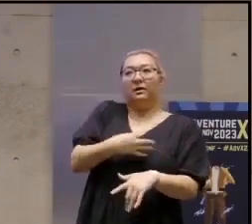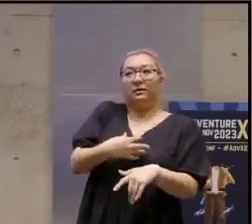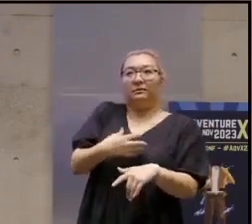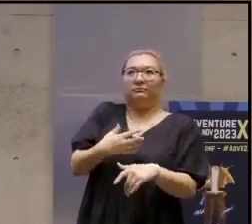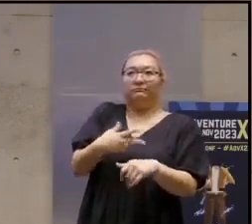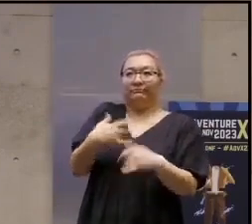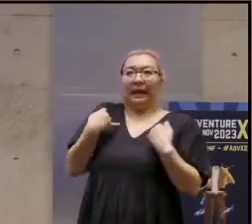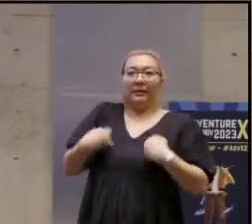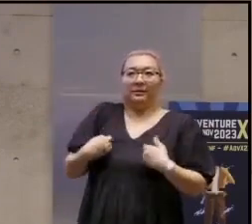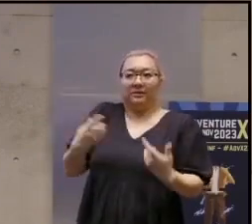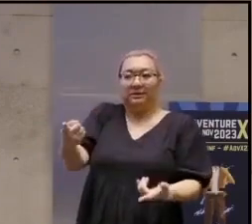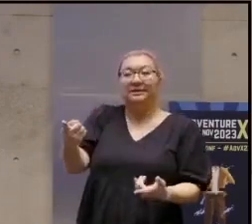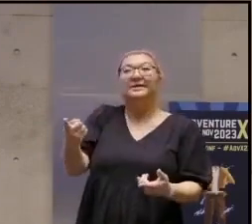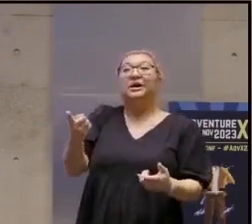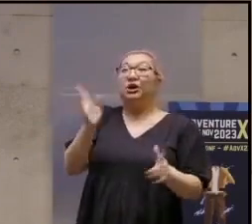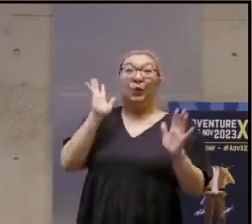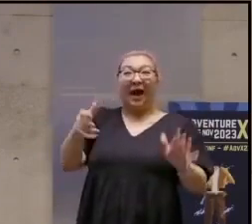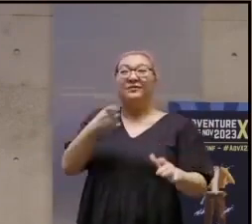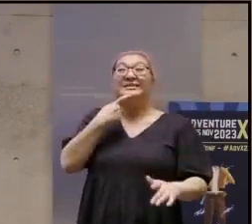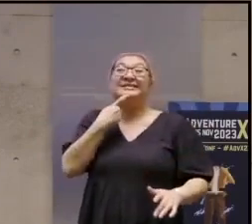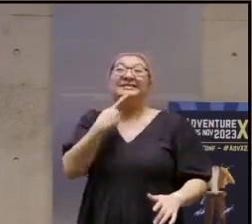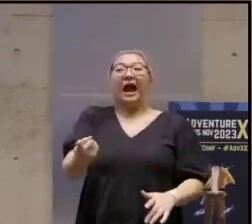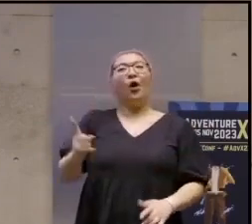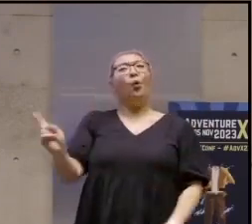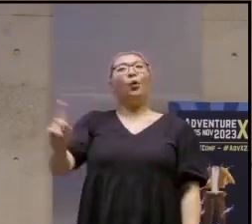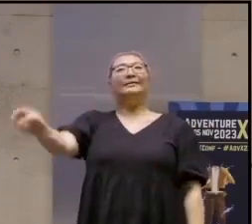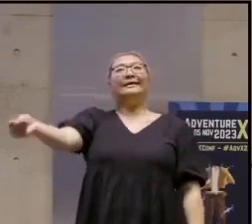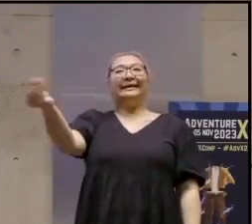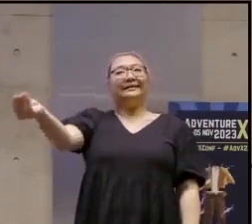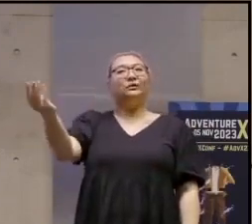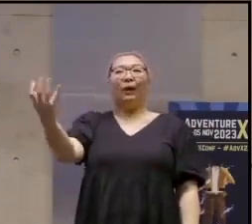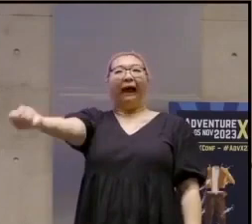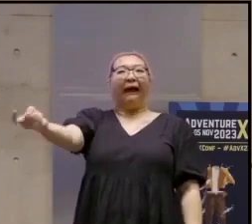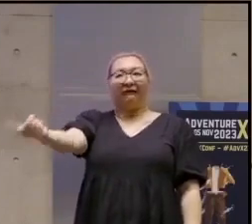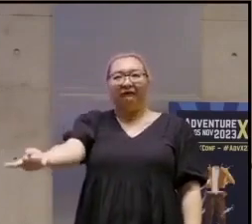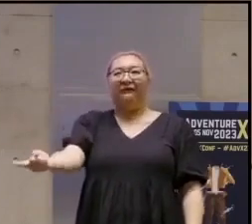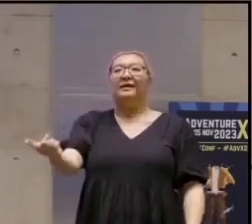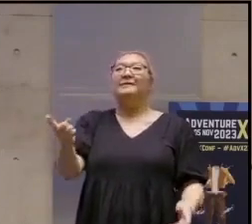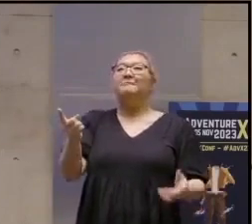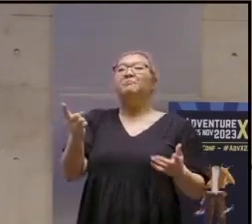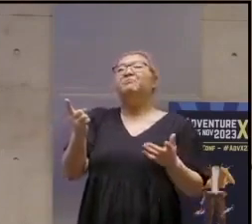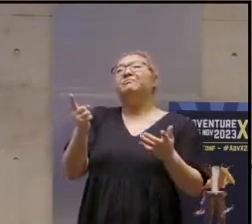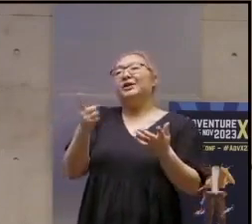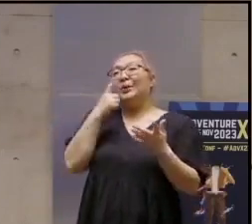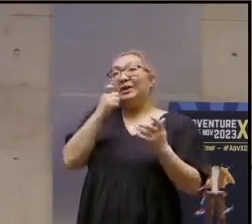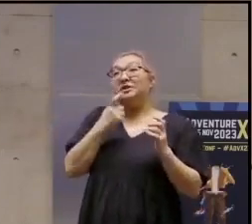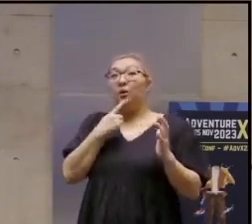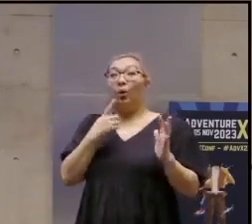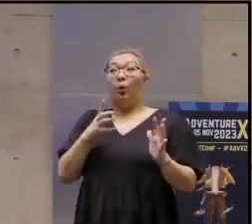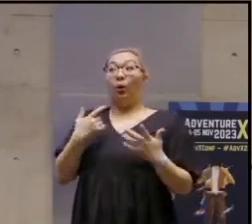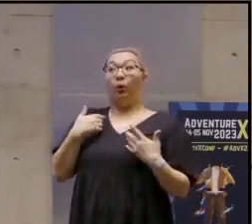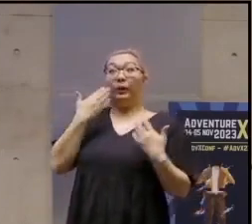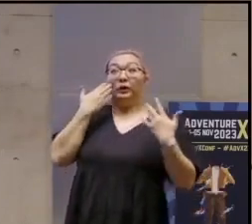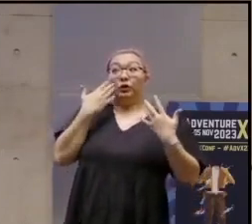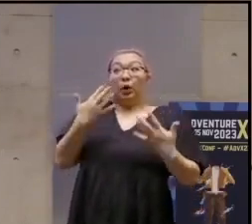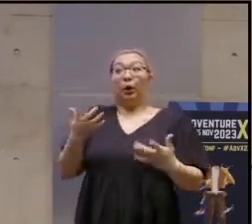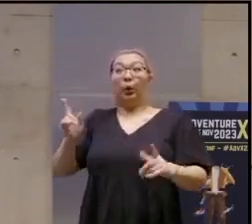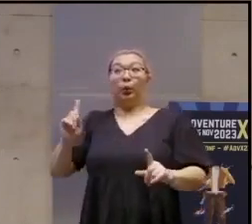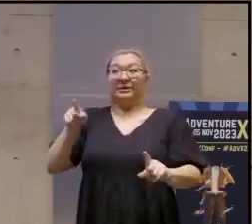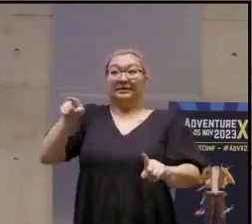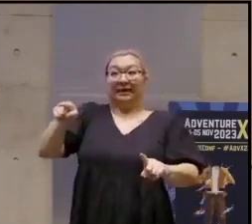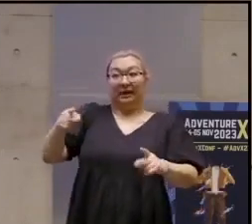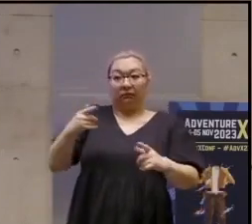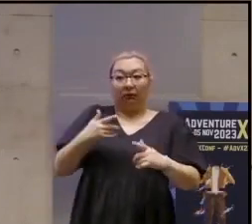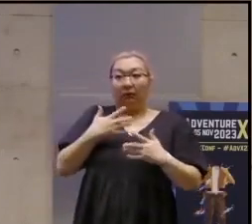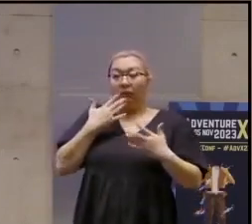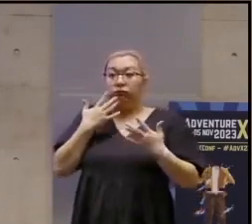what it is scientifically. And also that means you have a bit more leeway to not put your foot in it and be constrained within the label of the diagnosis.